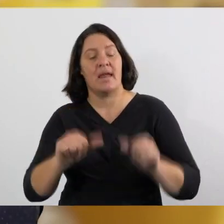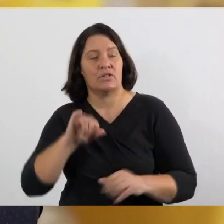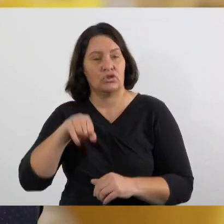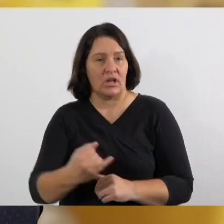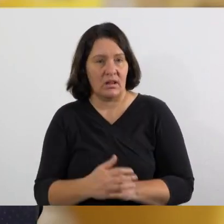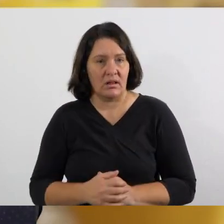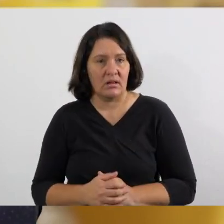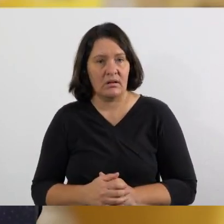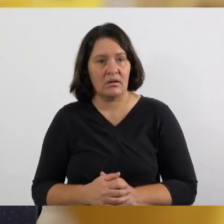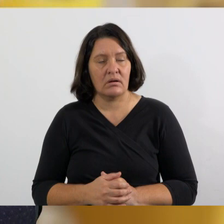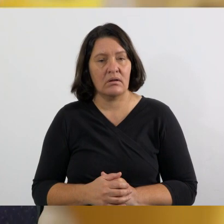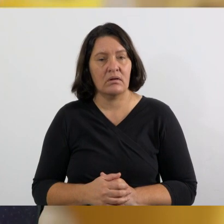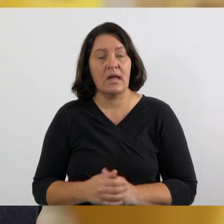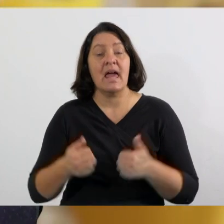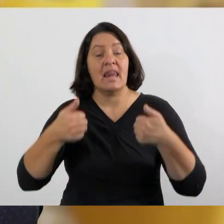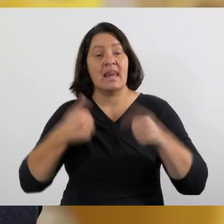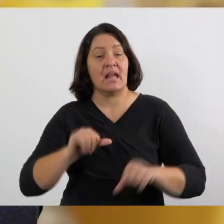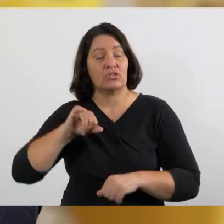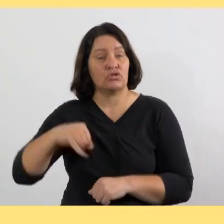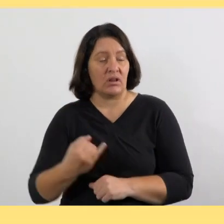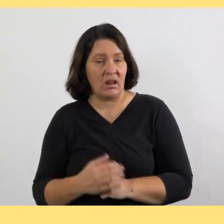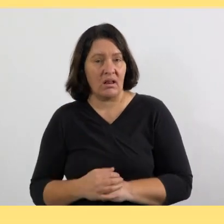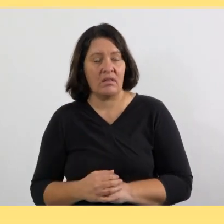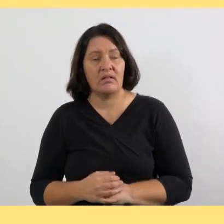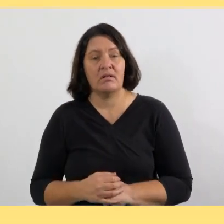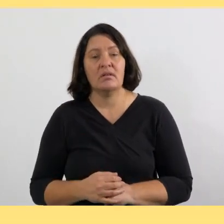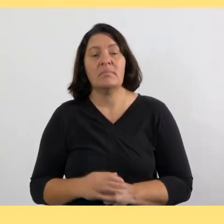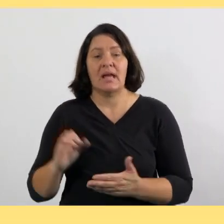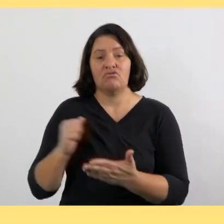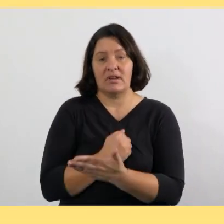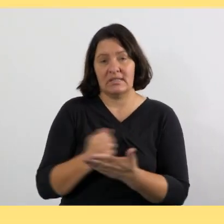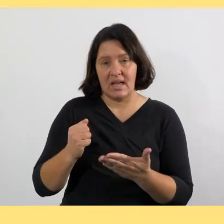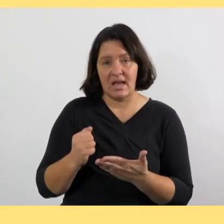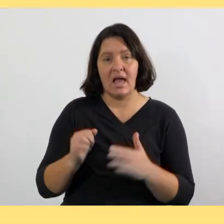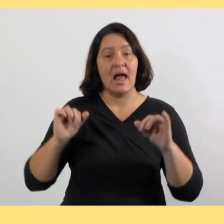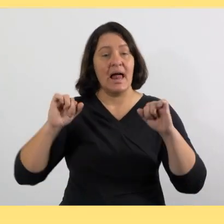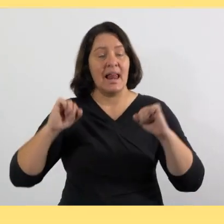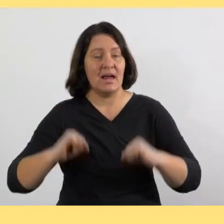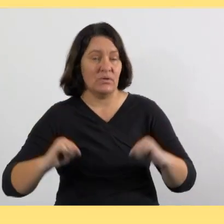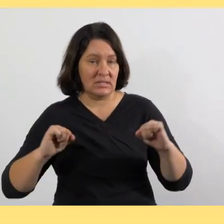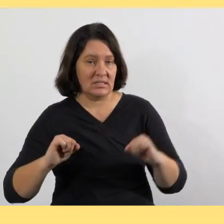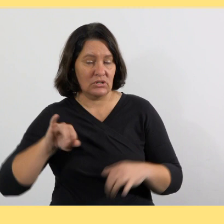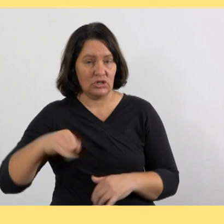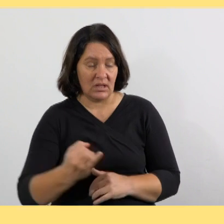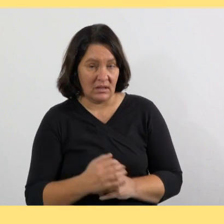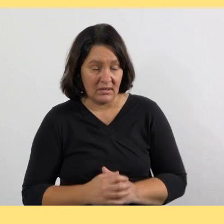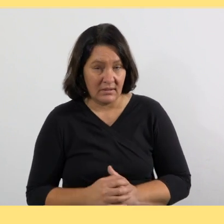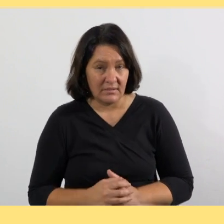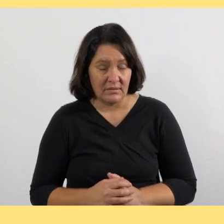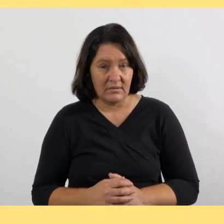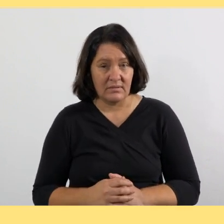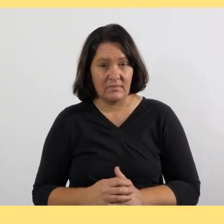next journal. The next journal, therefore, is the creditors allowances journal.